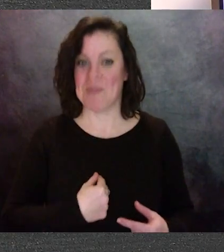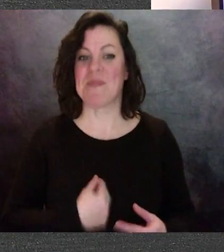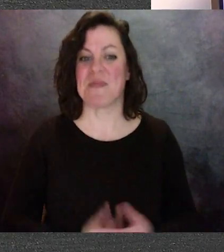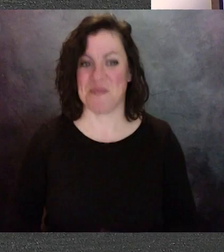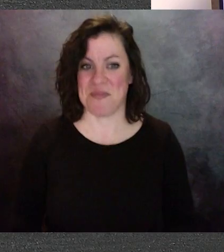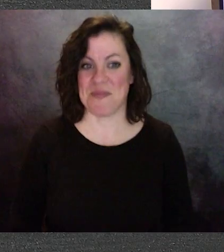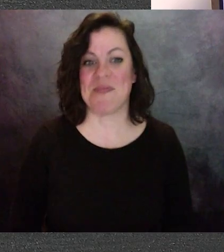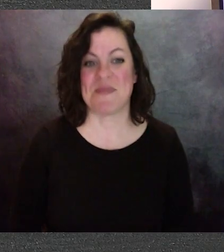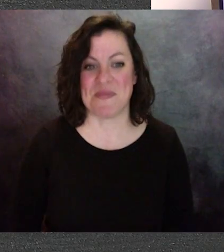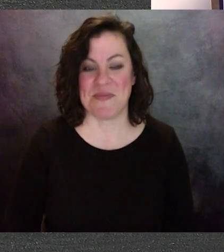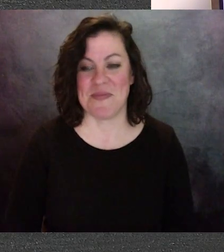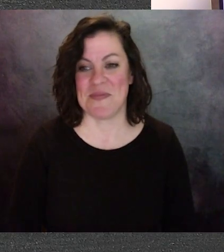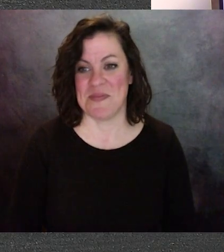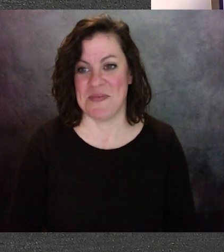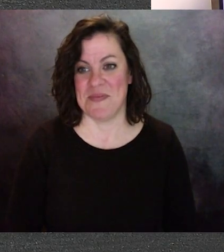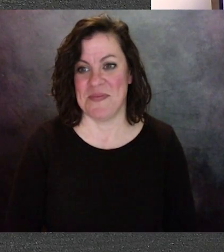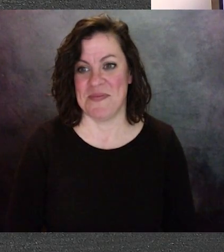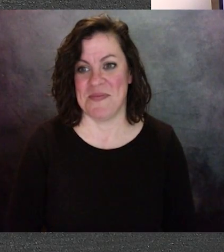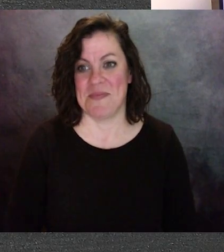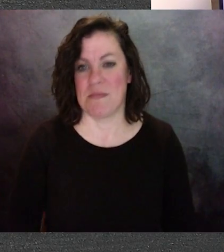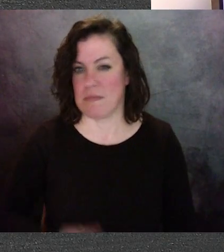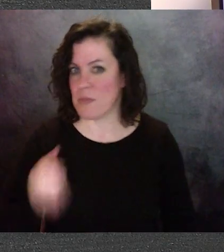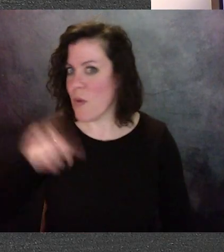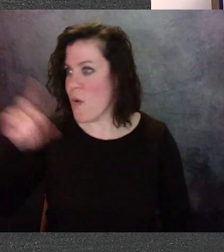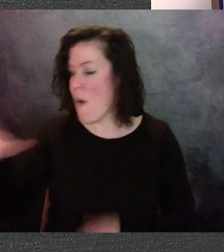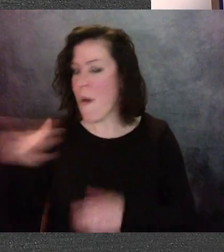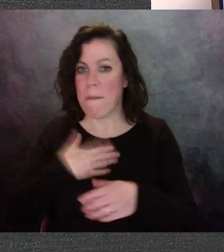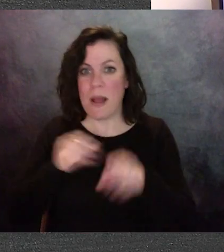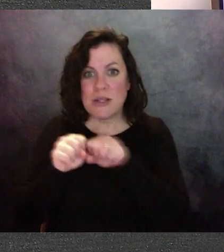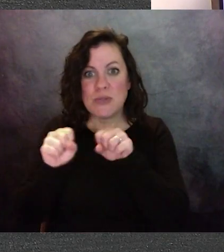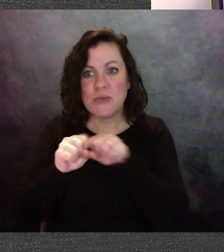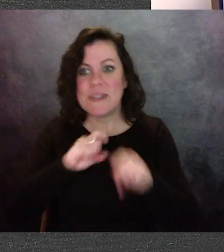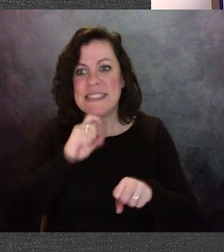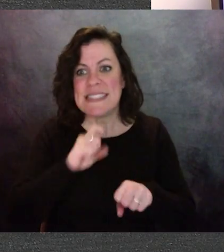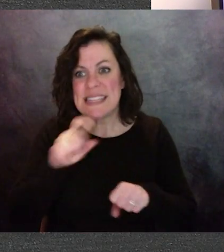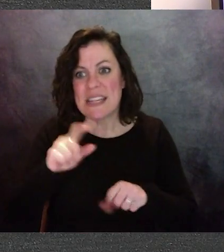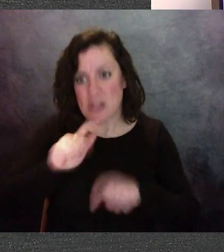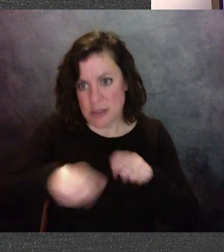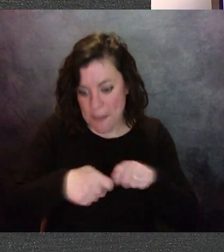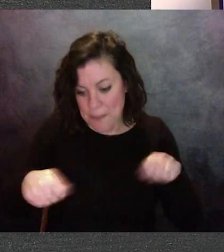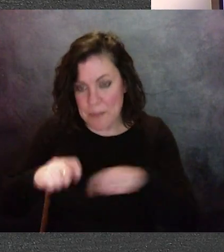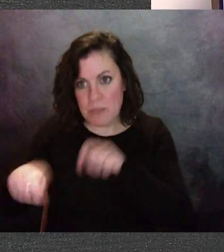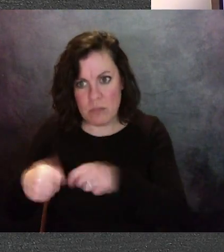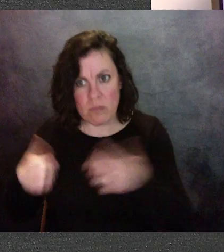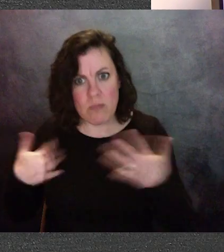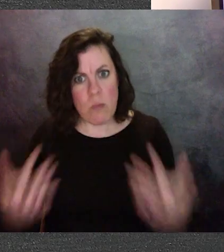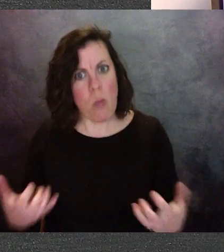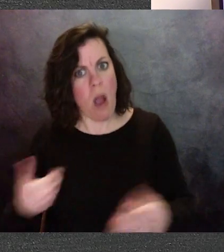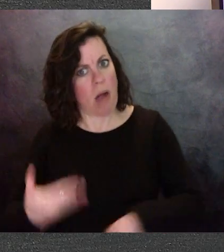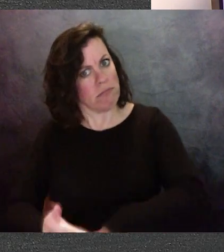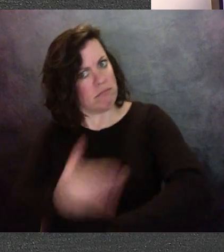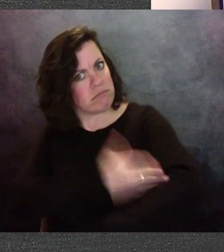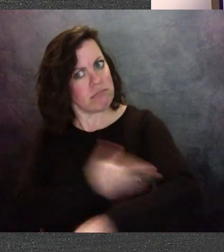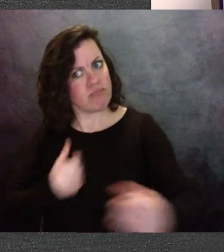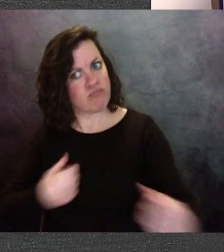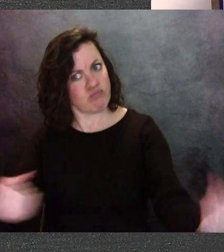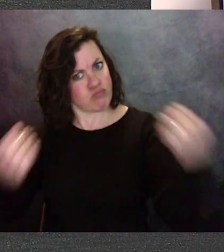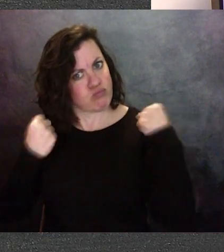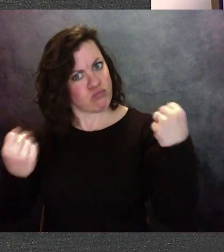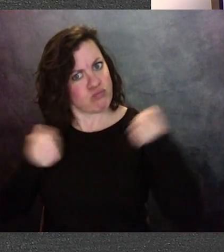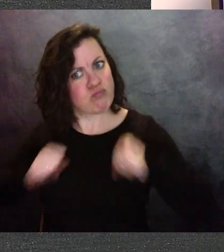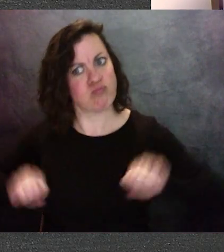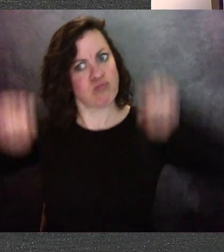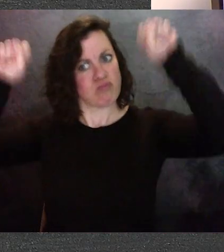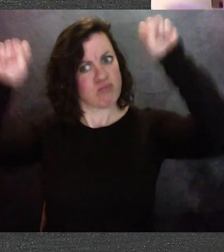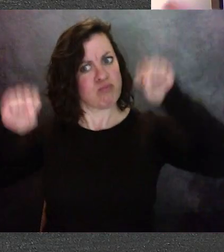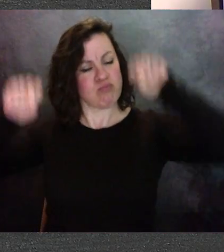and I'm going to put my sneakers on, and I'm going to shape up or get in shape wearing my shape, Miss Tara. I'm